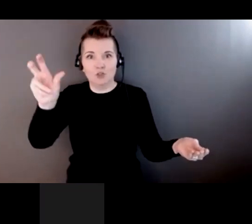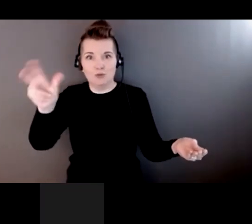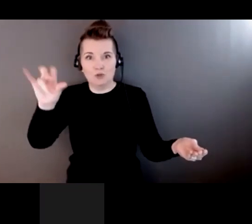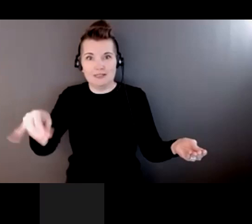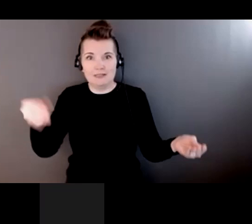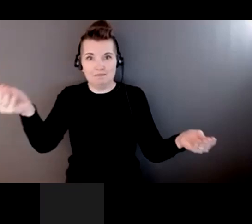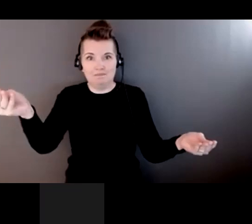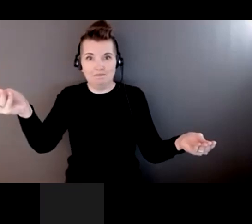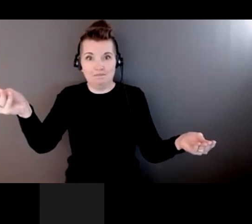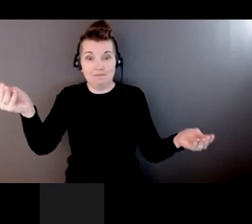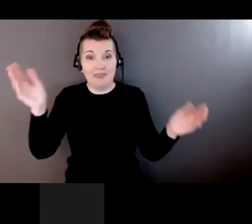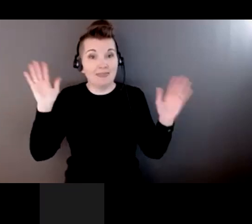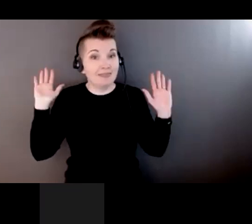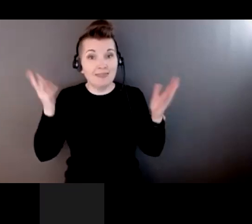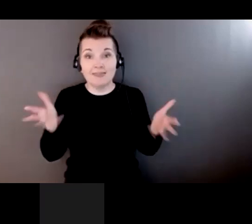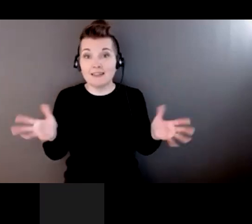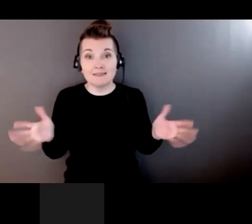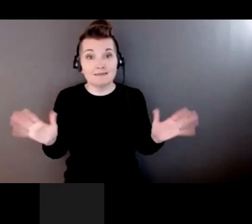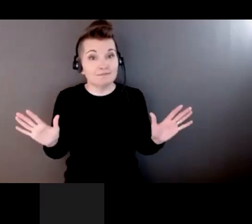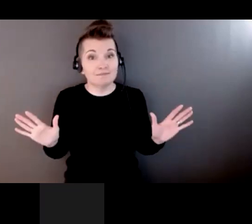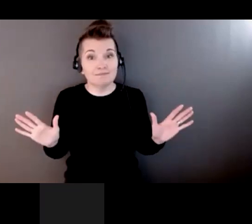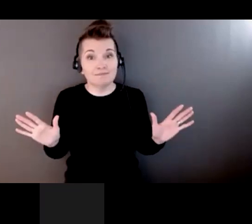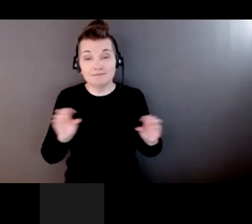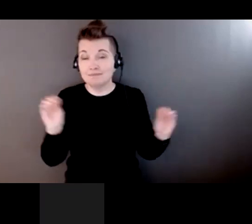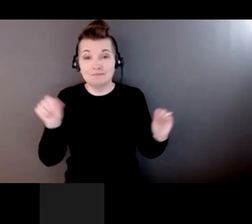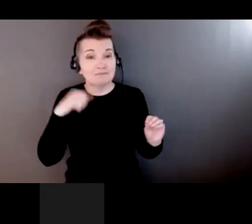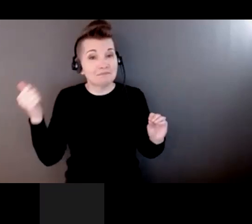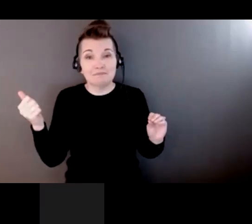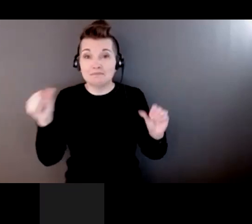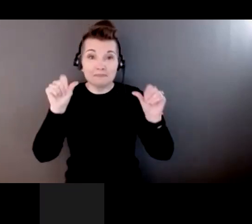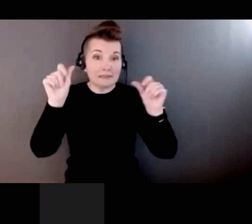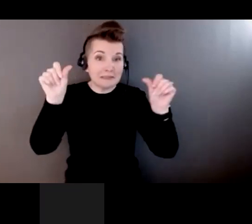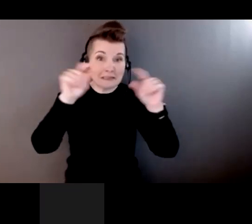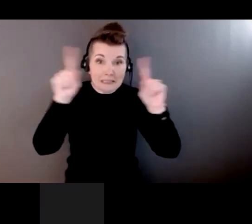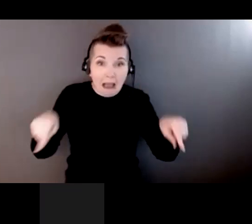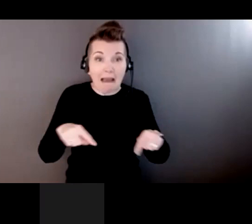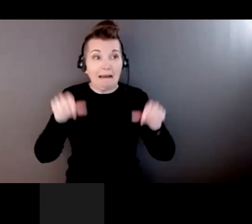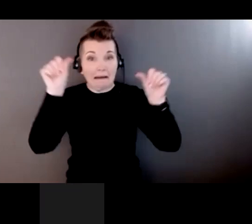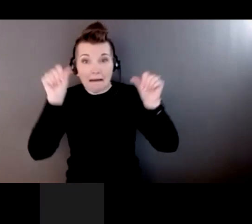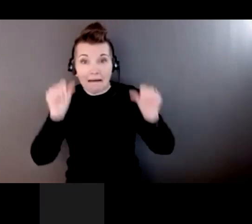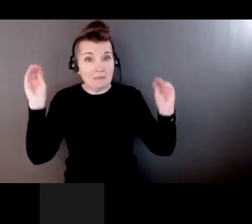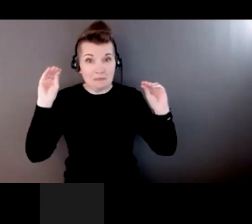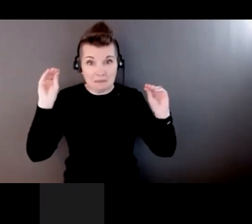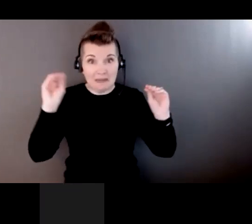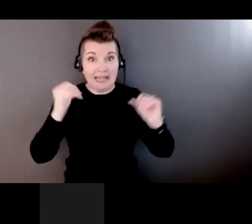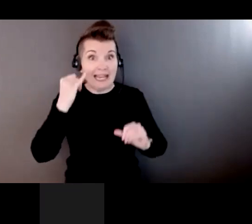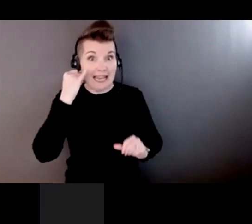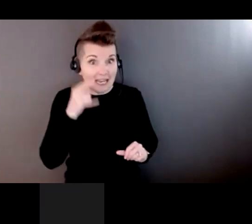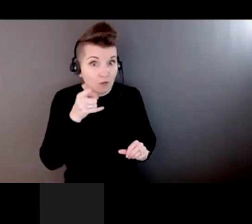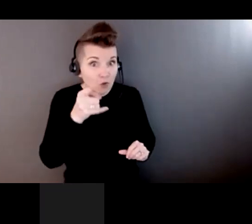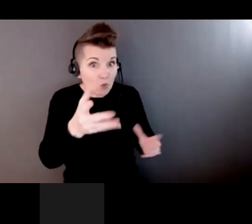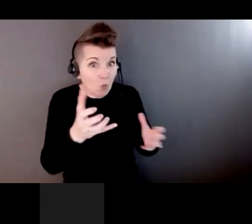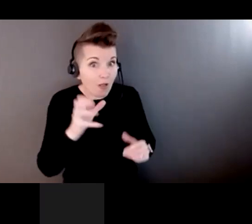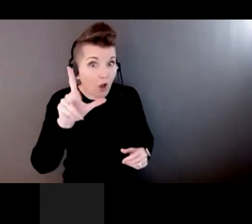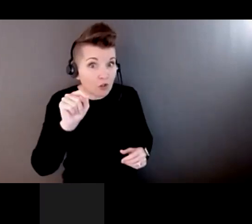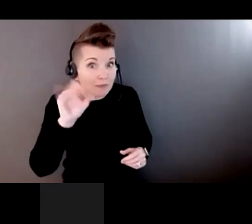That's it, generally speaking. So if you want the long-term care facility to know about this peace bond,